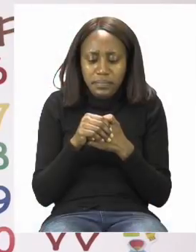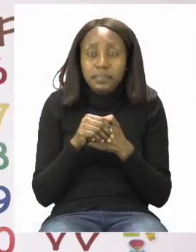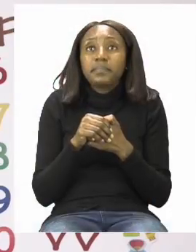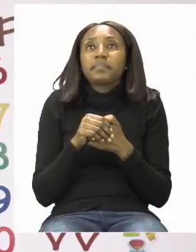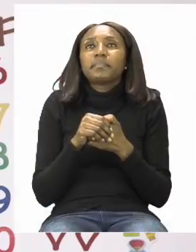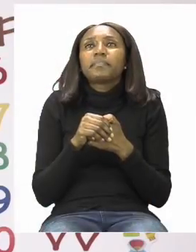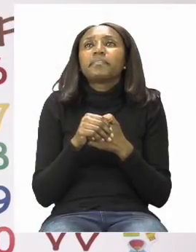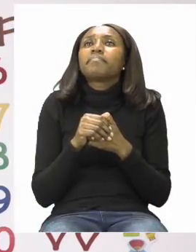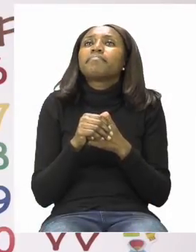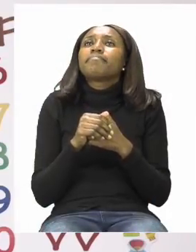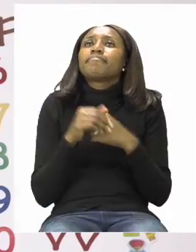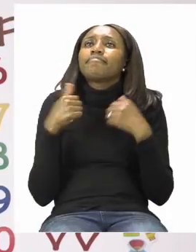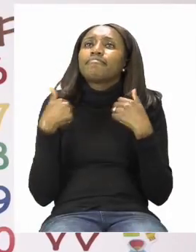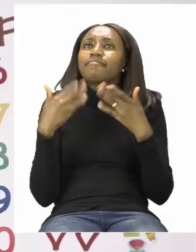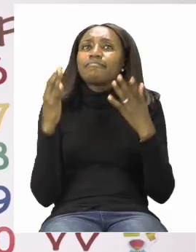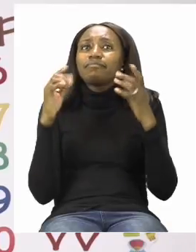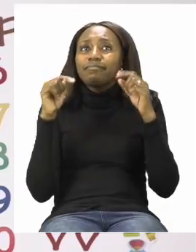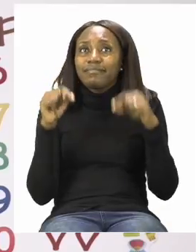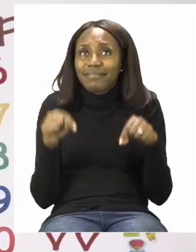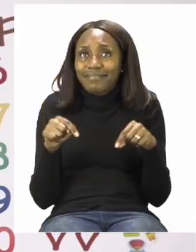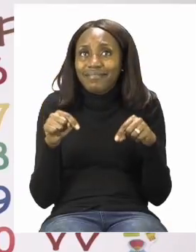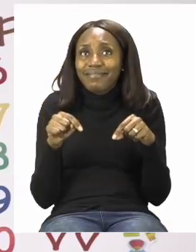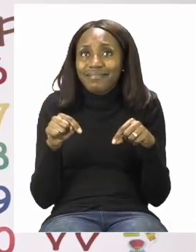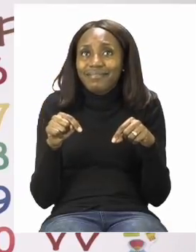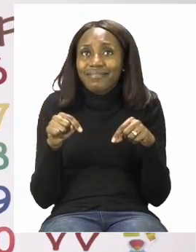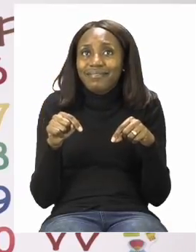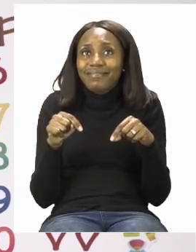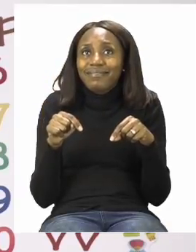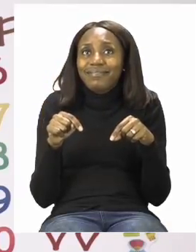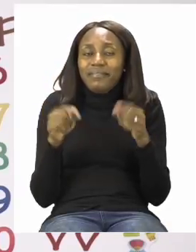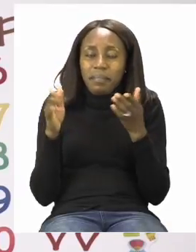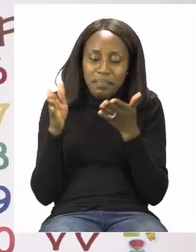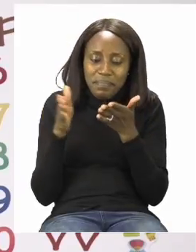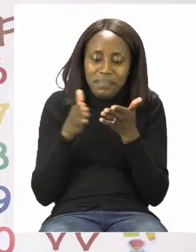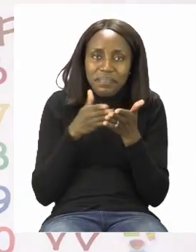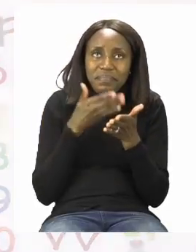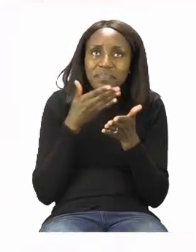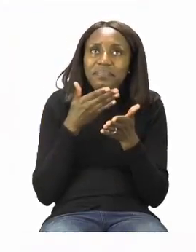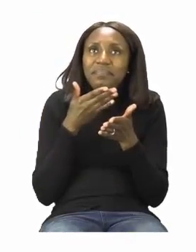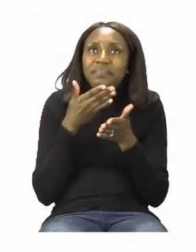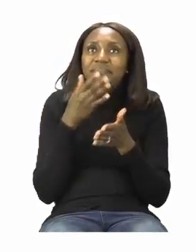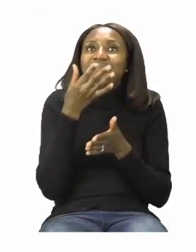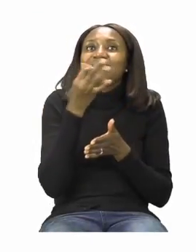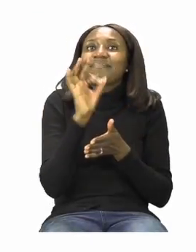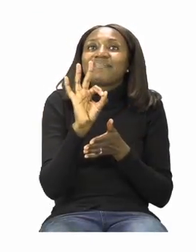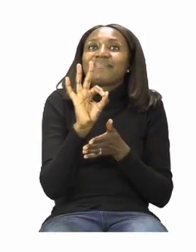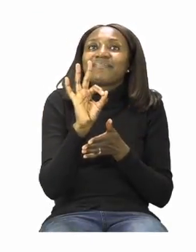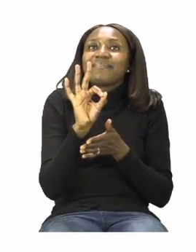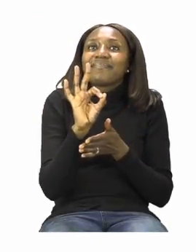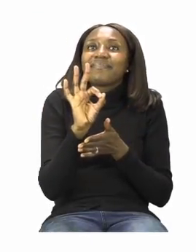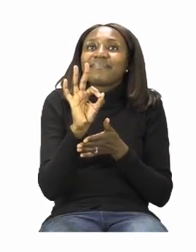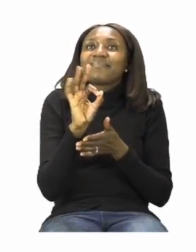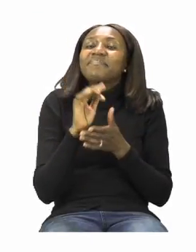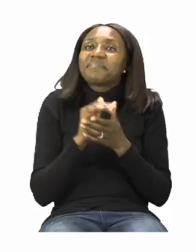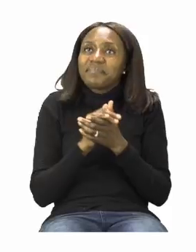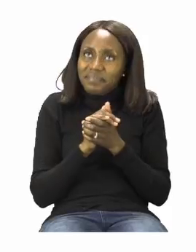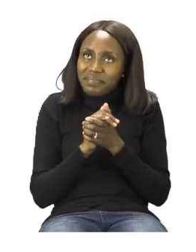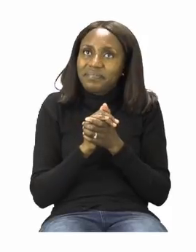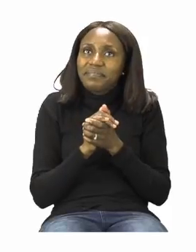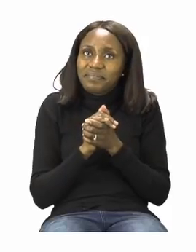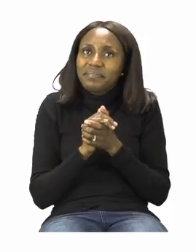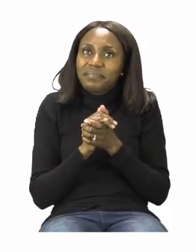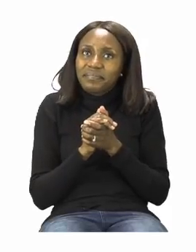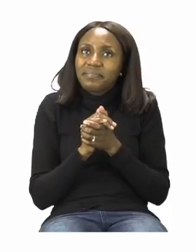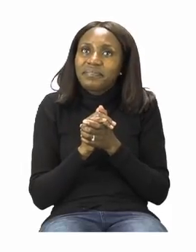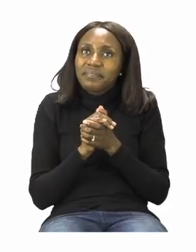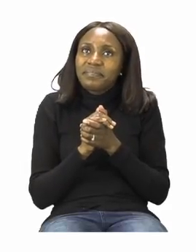To start our lesson today, boys and girls, let us all turn to page 9. On page 9, we